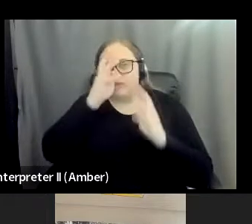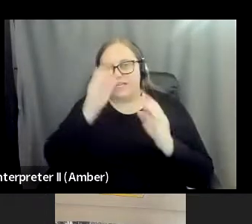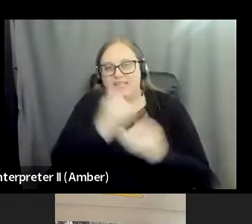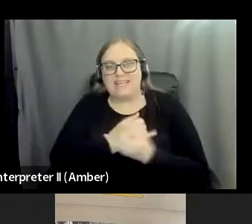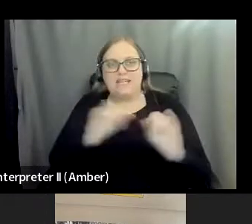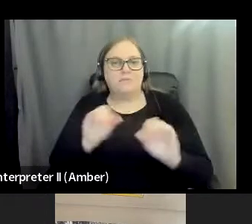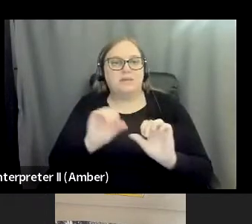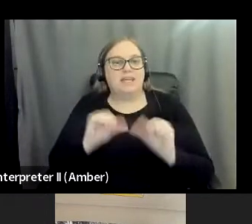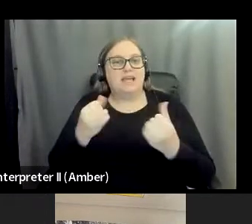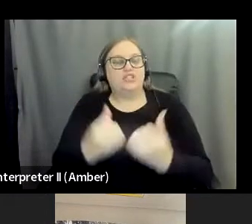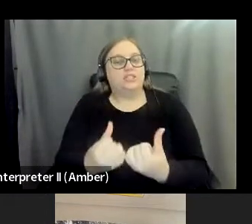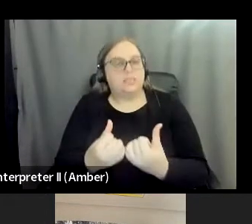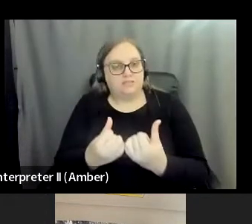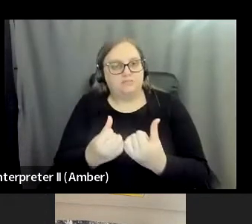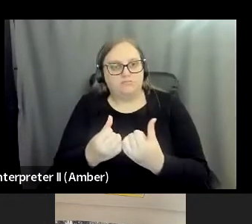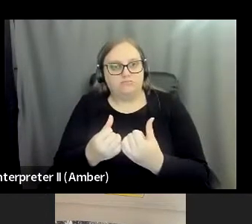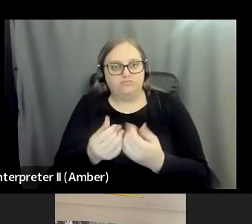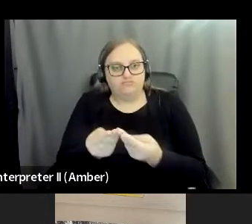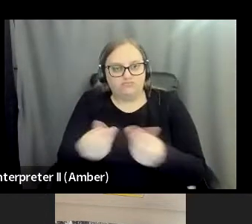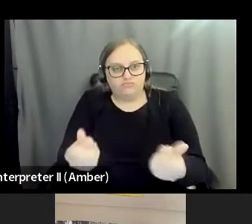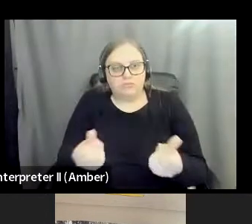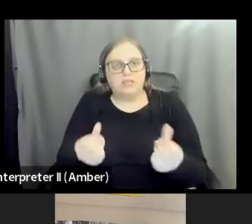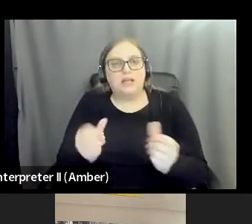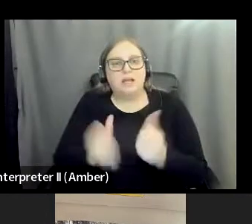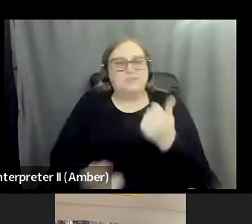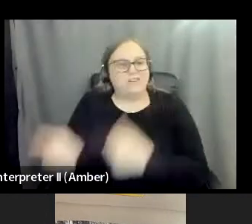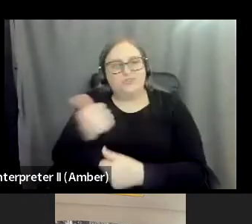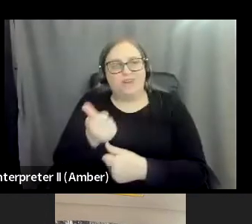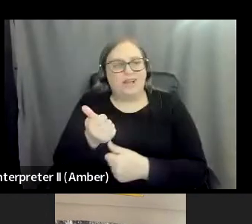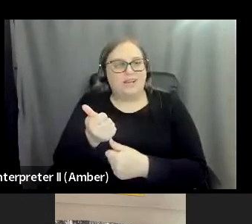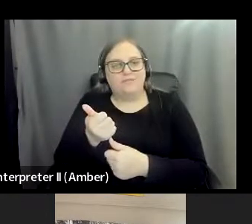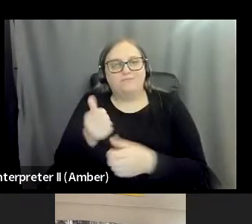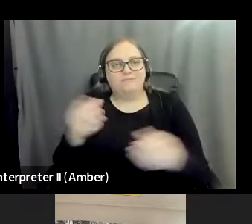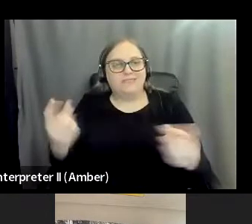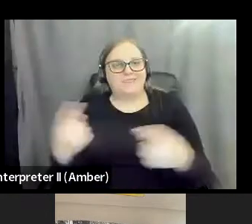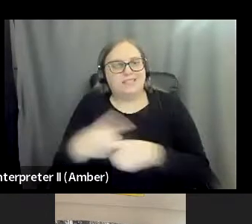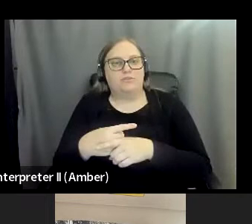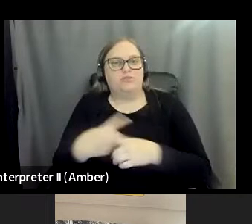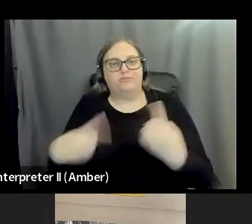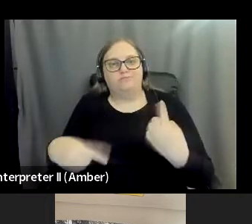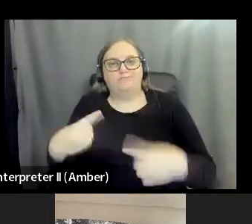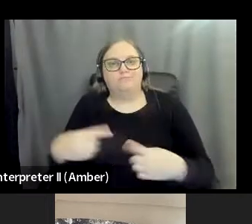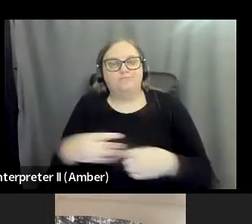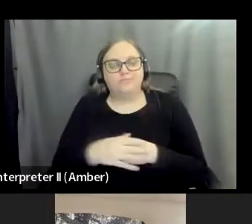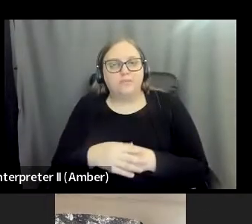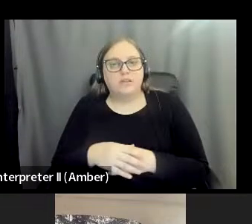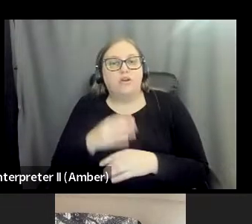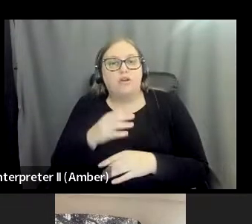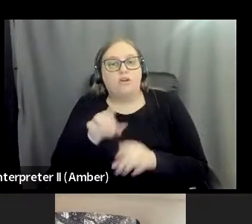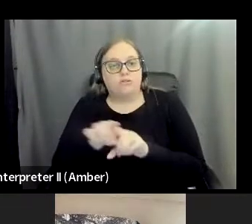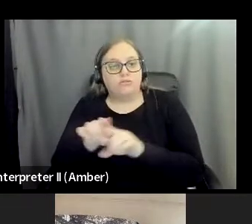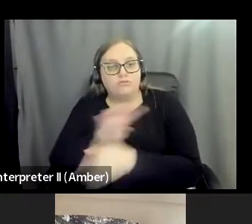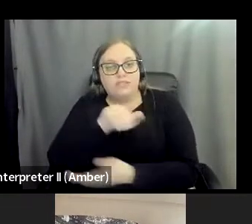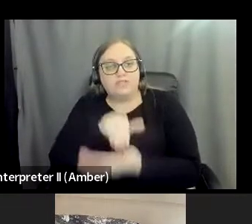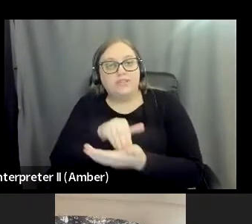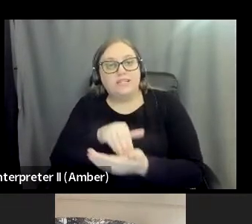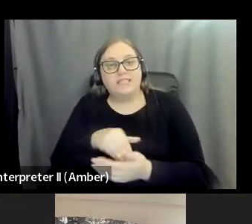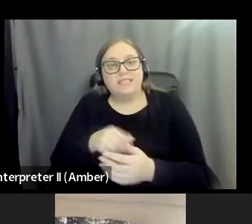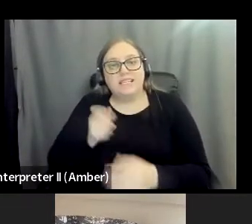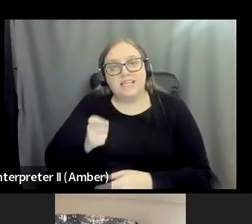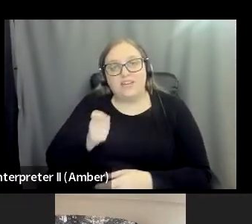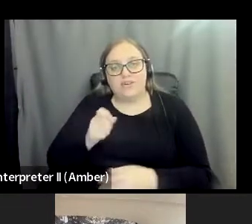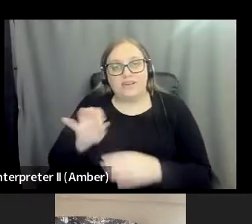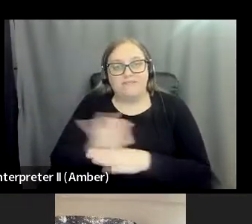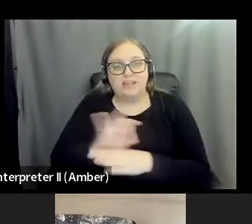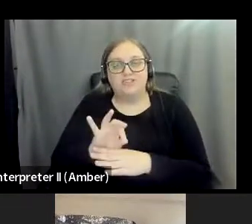to adjudicate administrative disputes, unquote, and to centralize the hearing functions currently